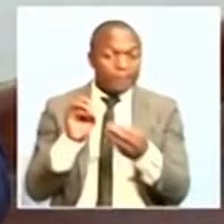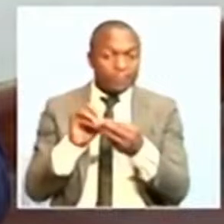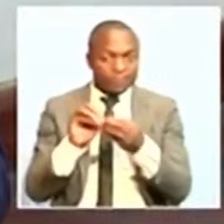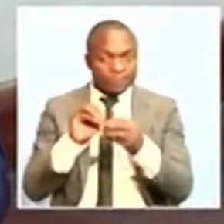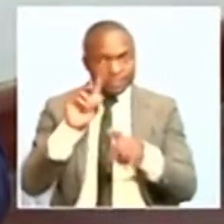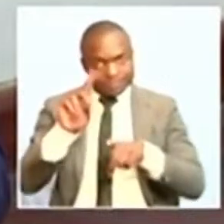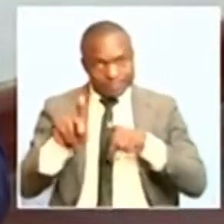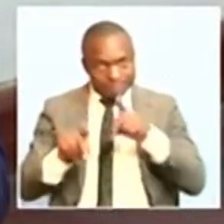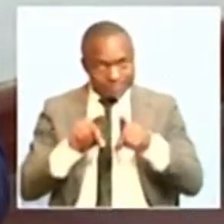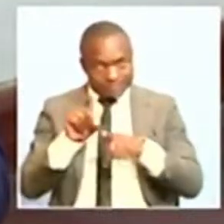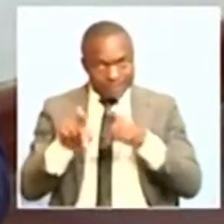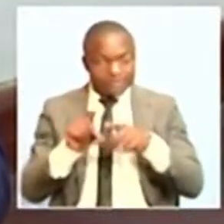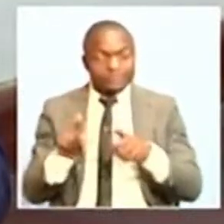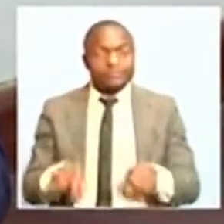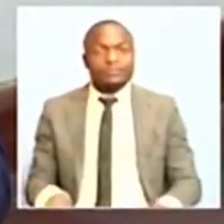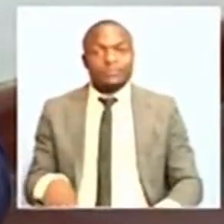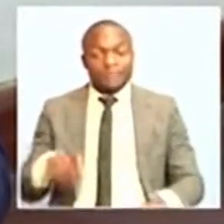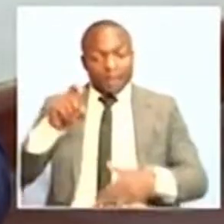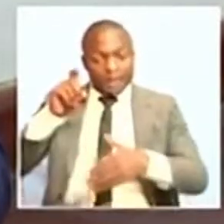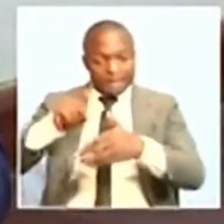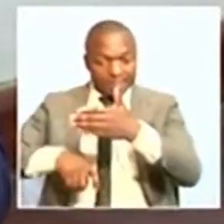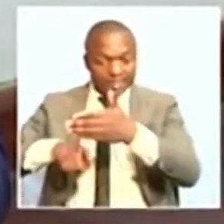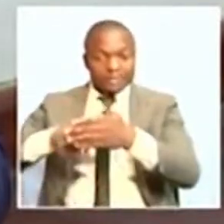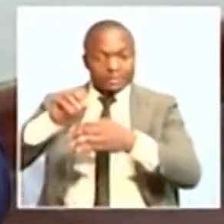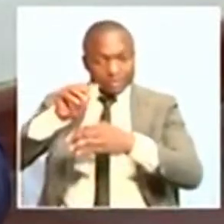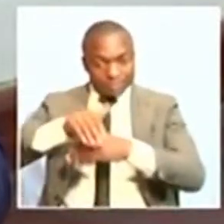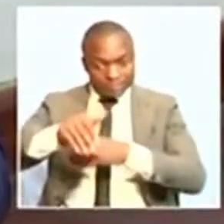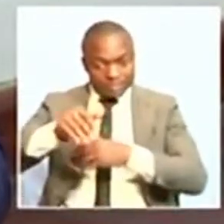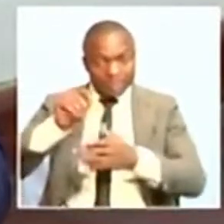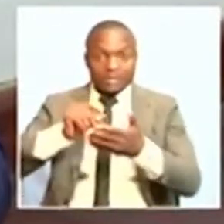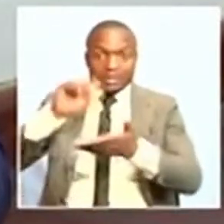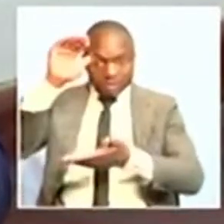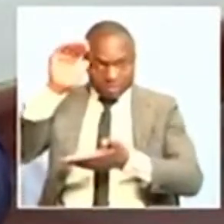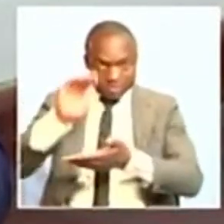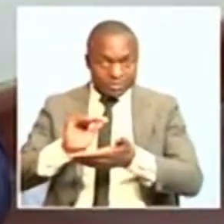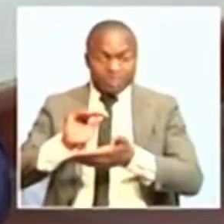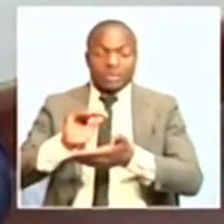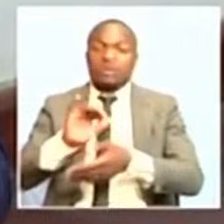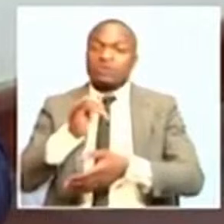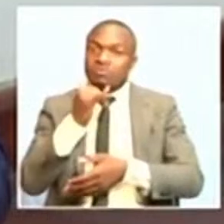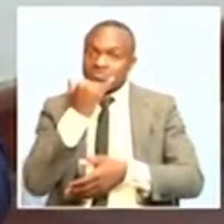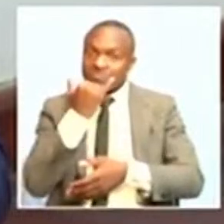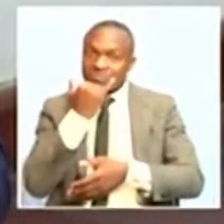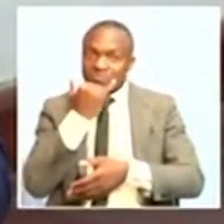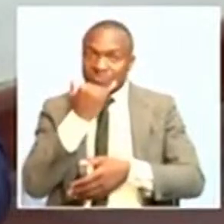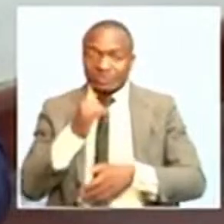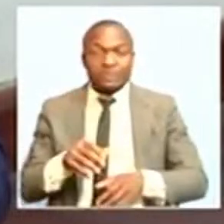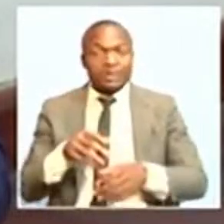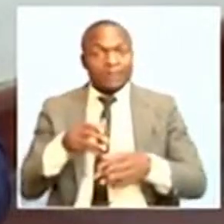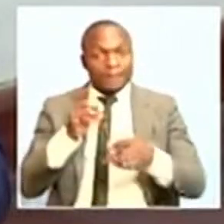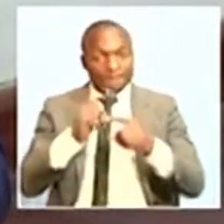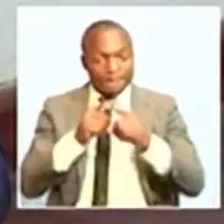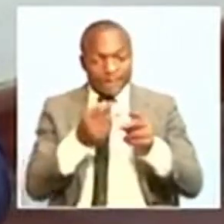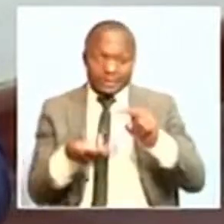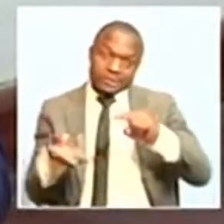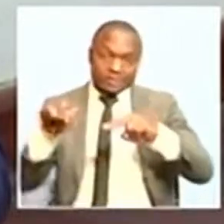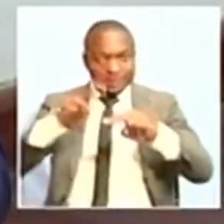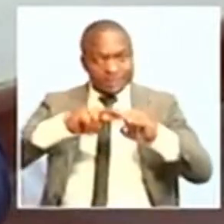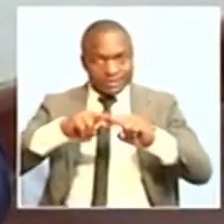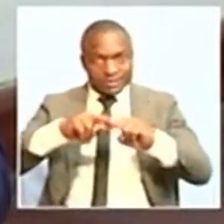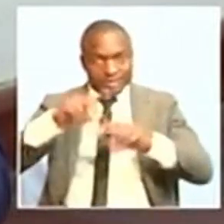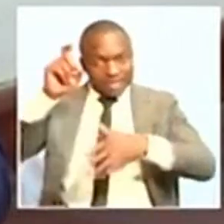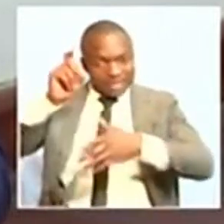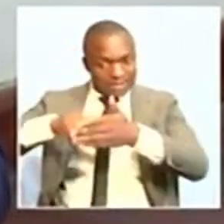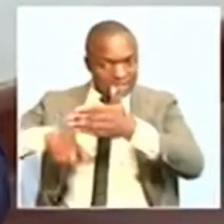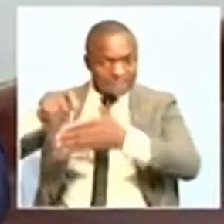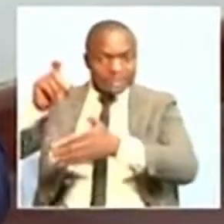into tax registration, this will reduce informality, and in the long run increases the tax